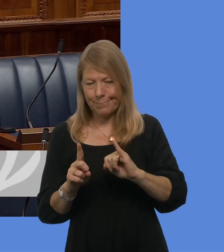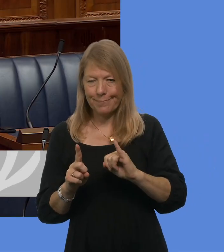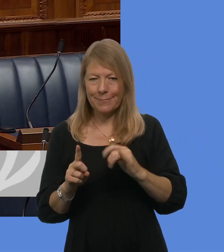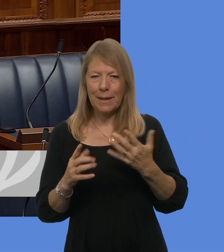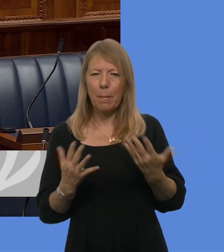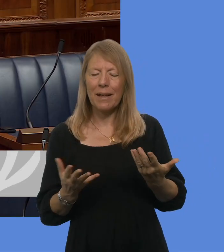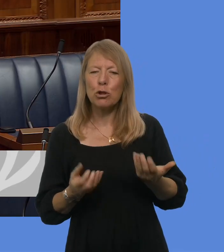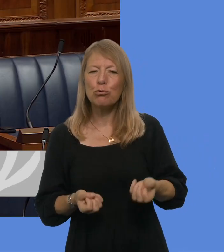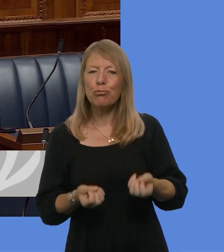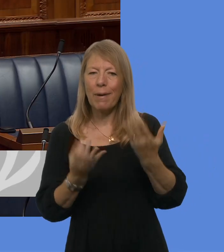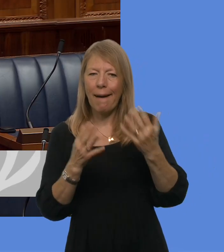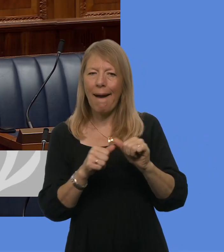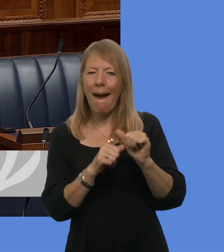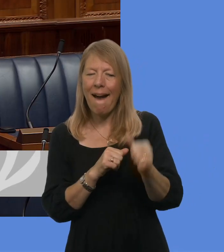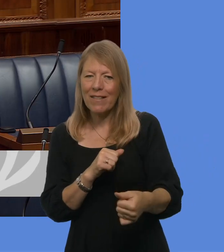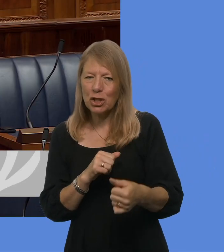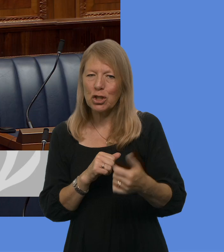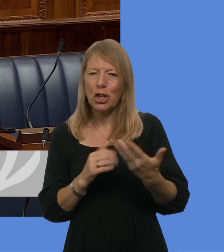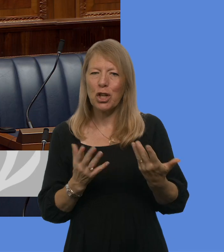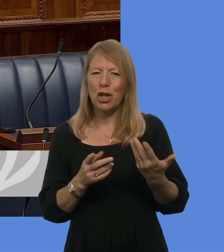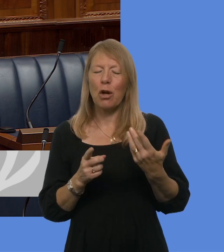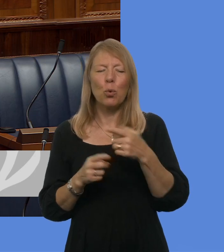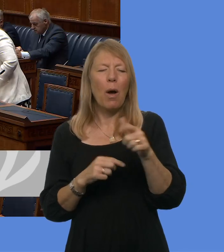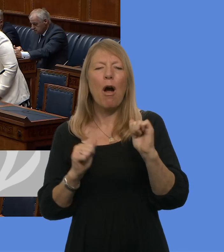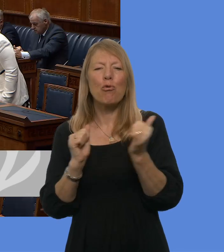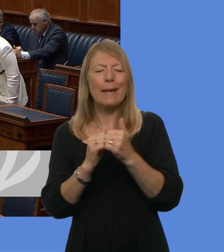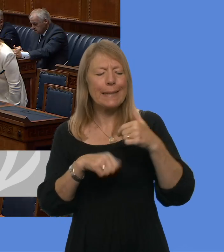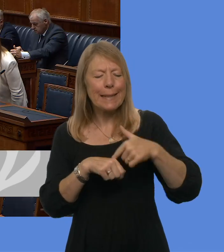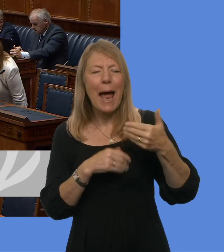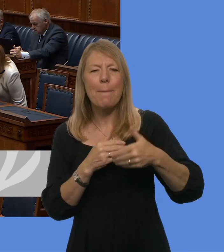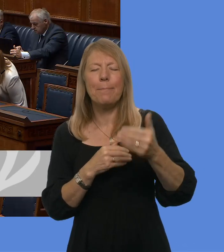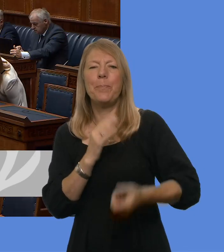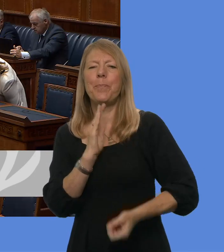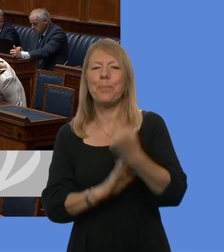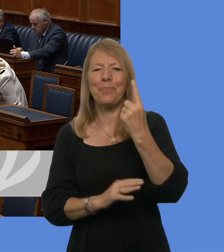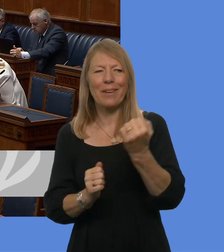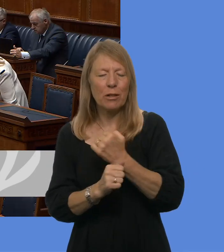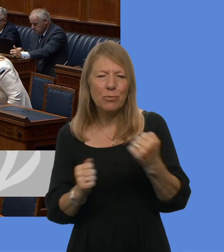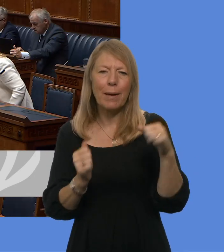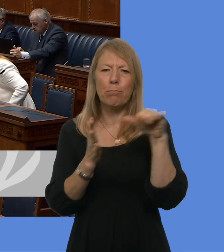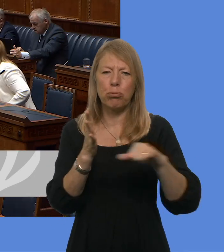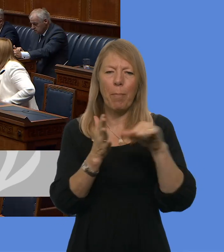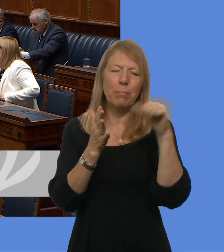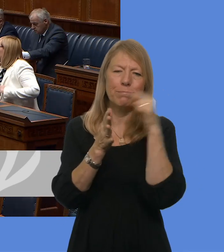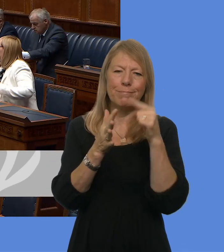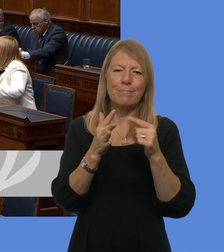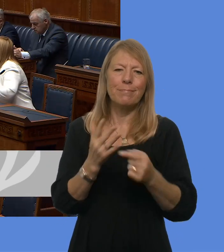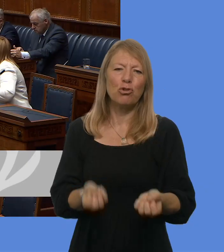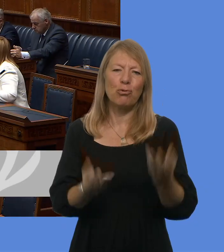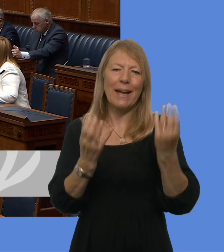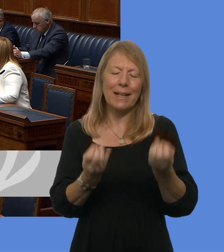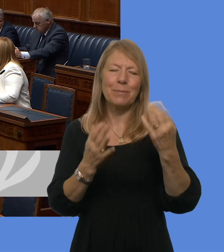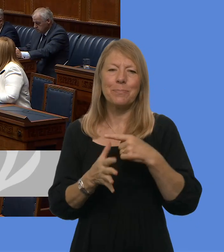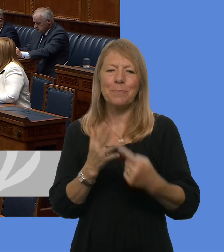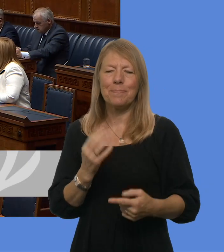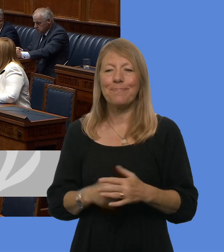after teacher-directed time budgets had already been agreed? Sir. Thank you, Mr. Speaker, and can I thank the member for